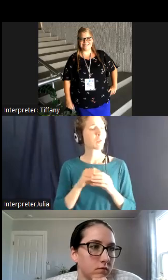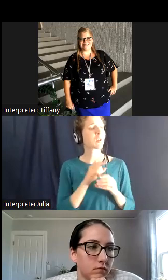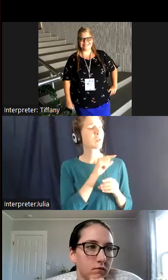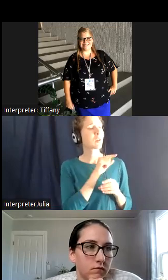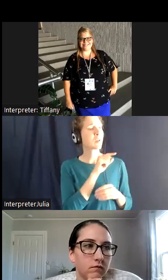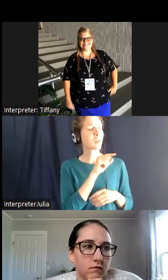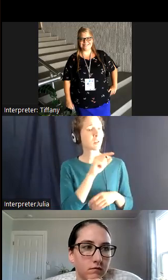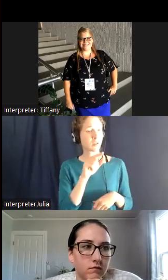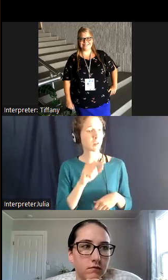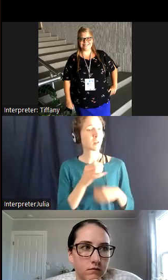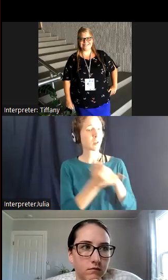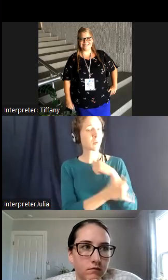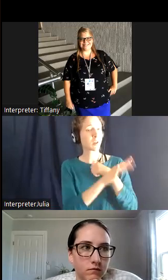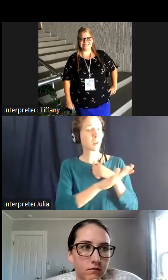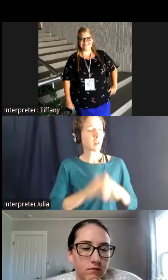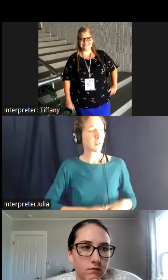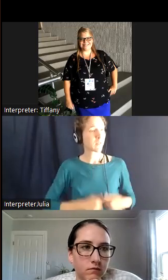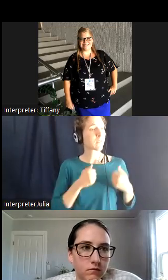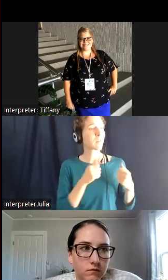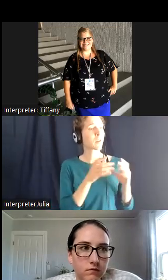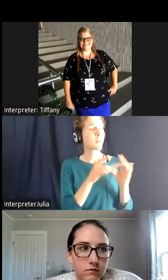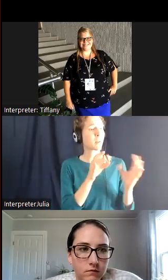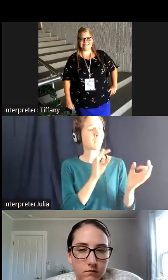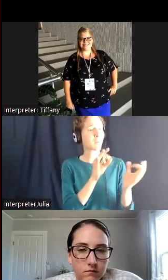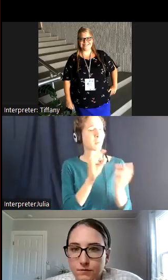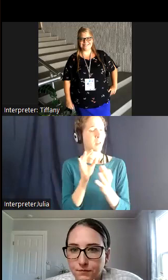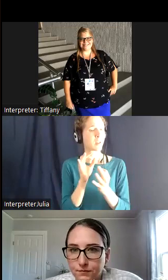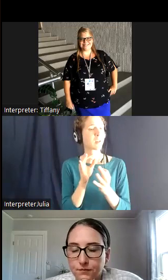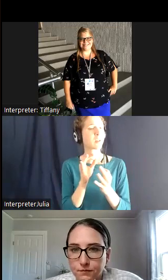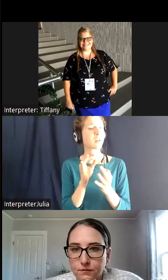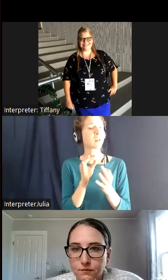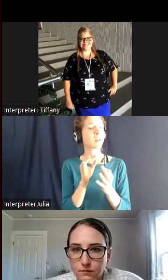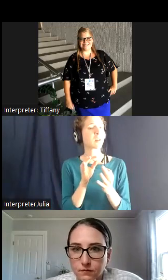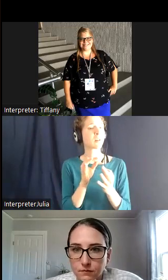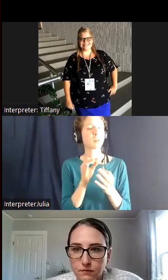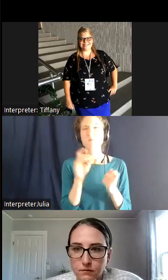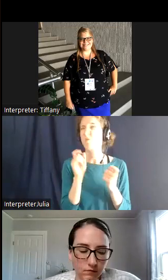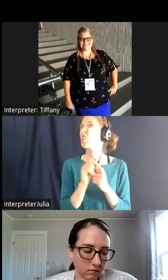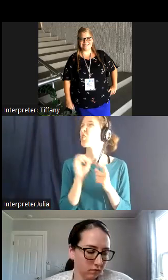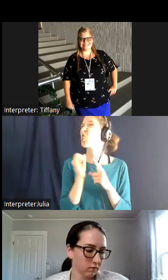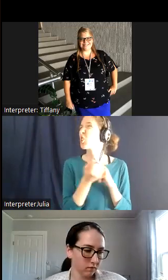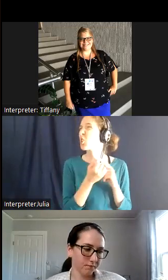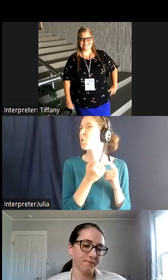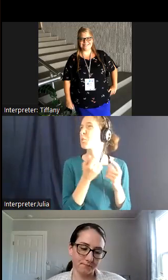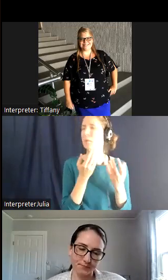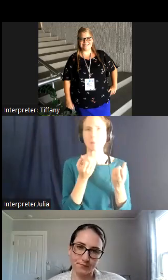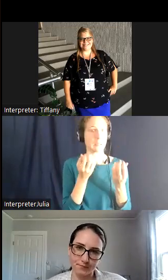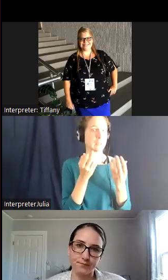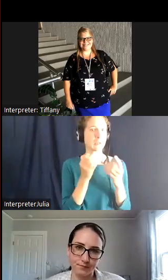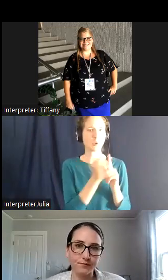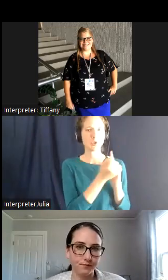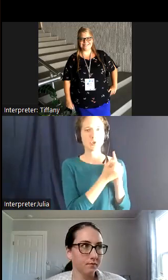rural areas that have said in certain circumstances, or maybe lots of circumstances, we shouldn't